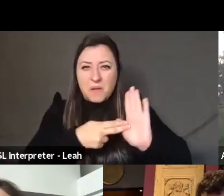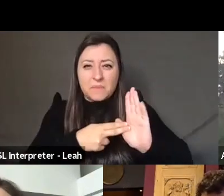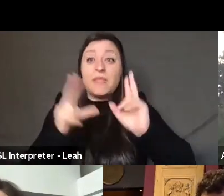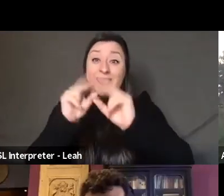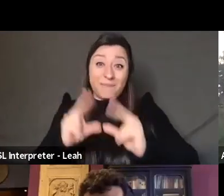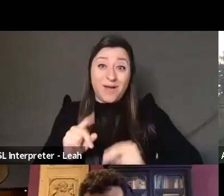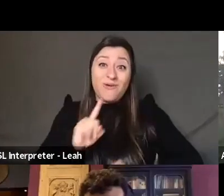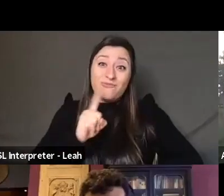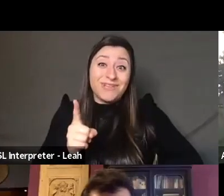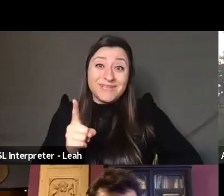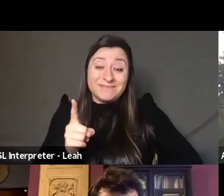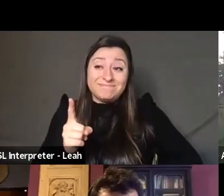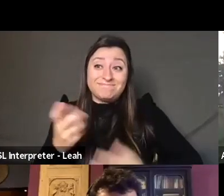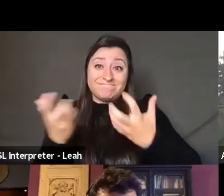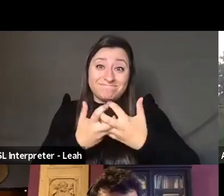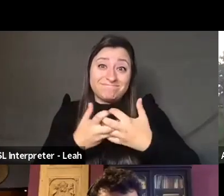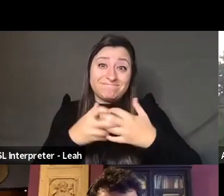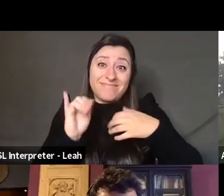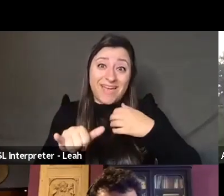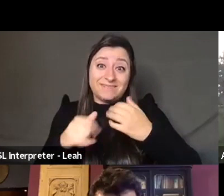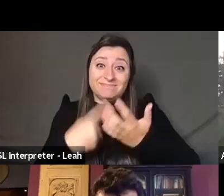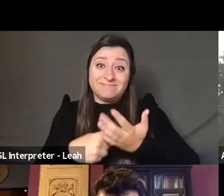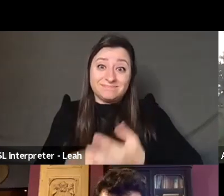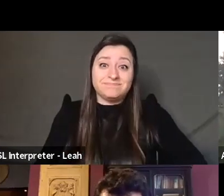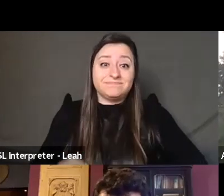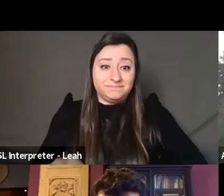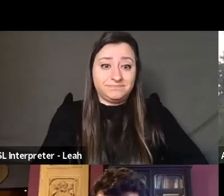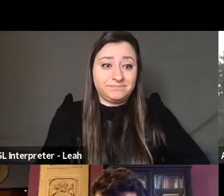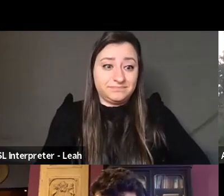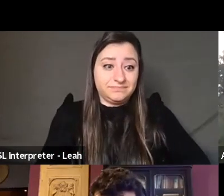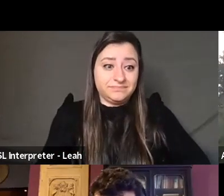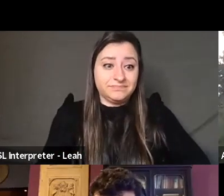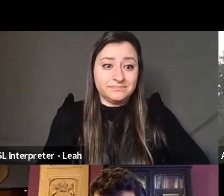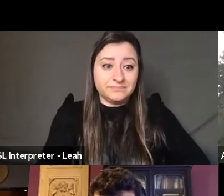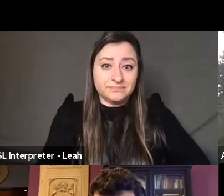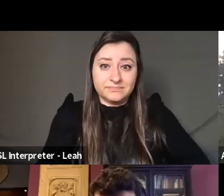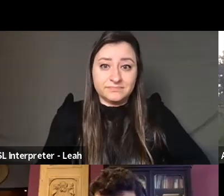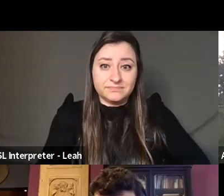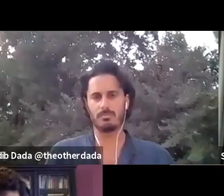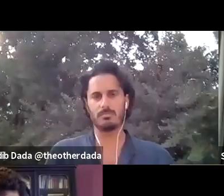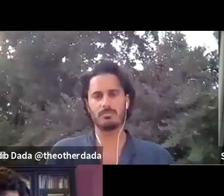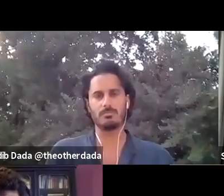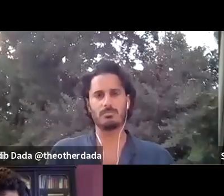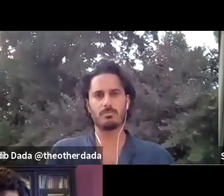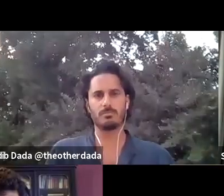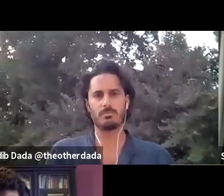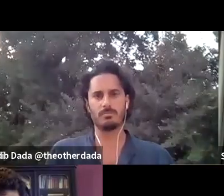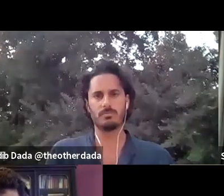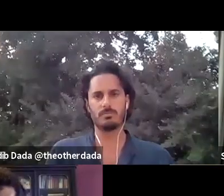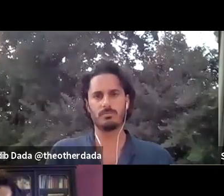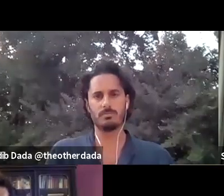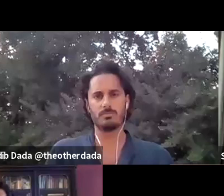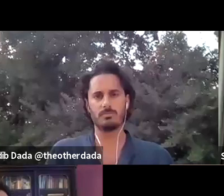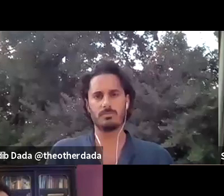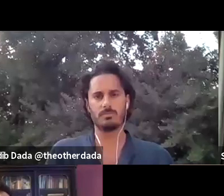meets all of the debated criteria of the different qualification lists, according to both constitutional experts and common